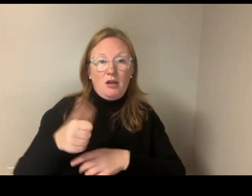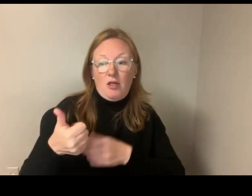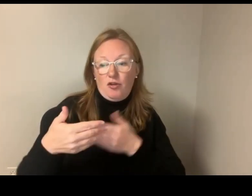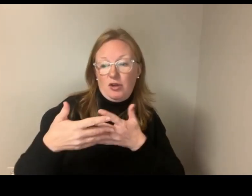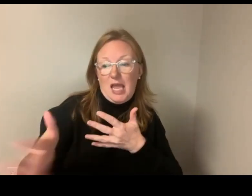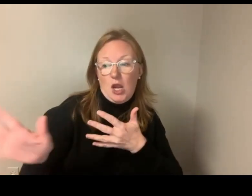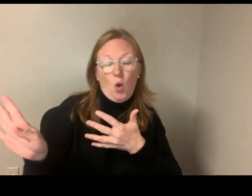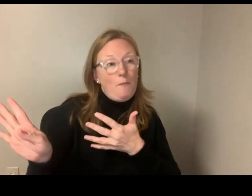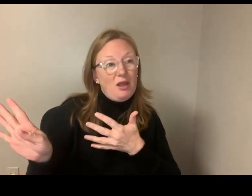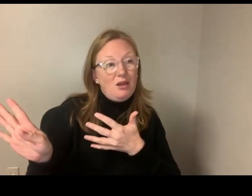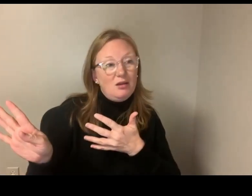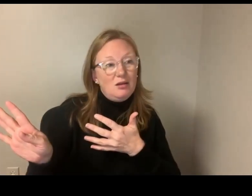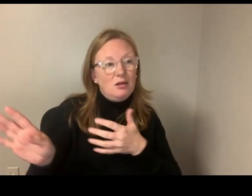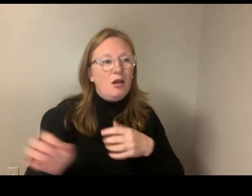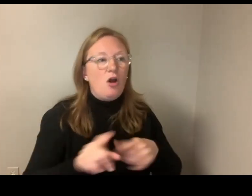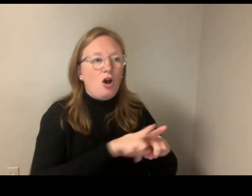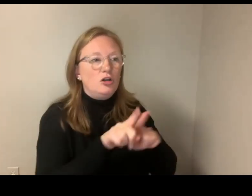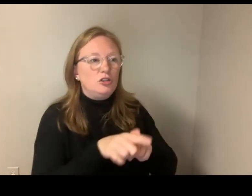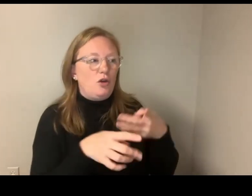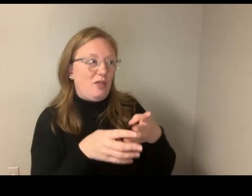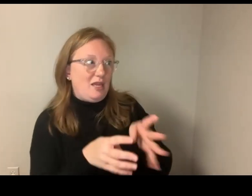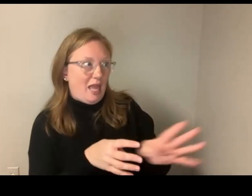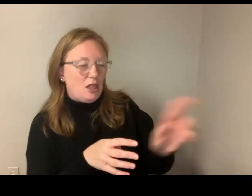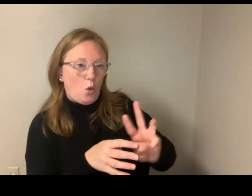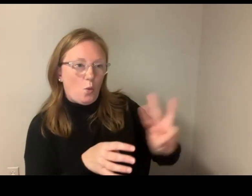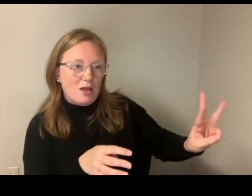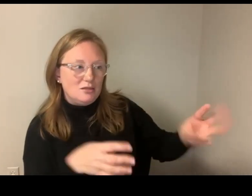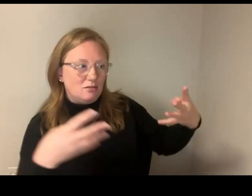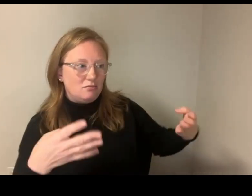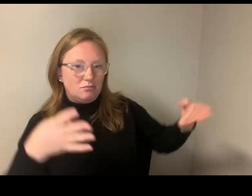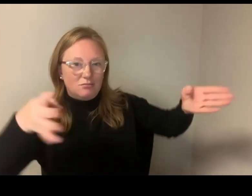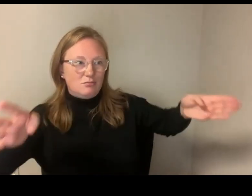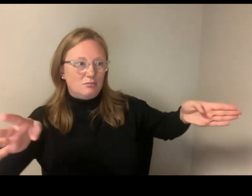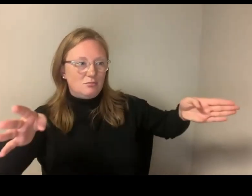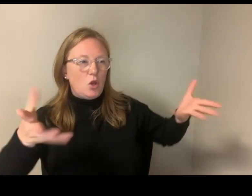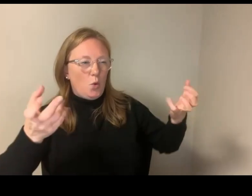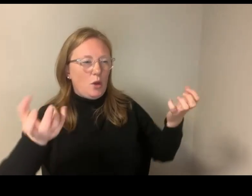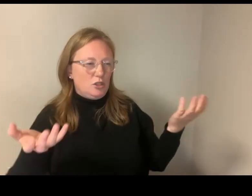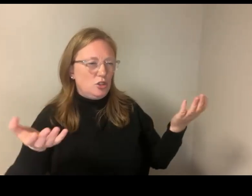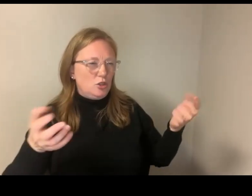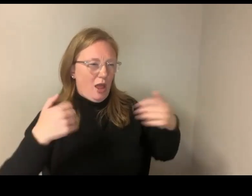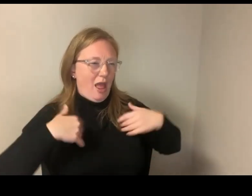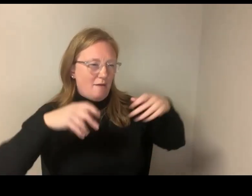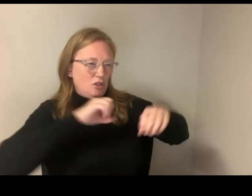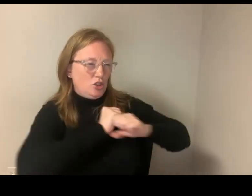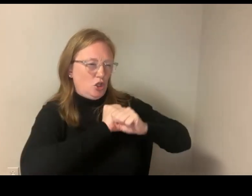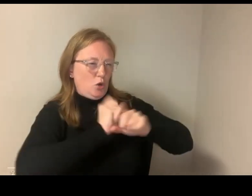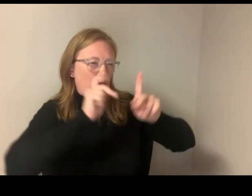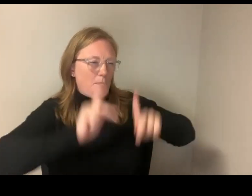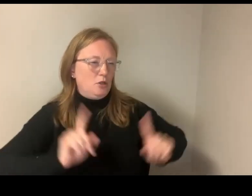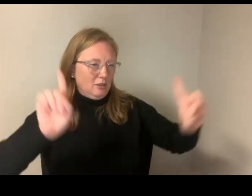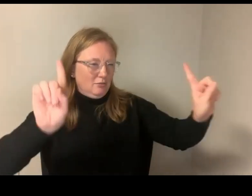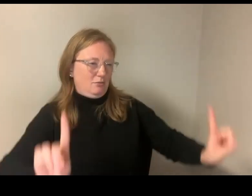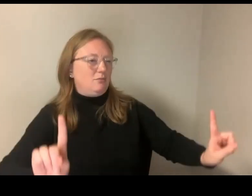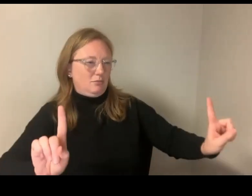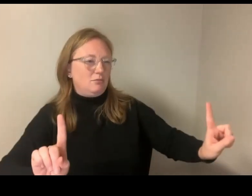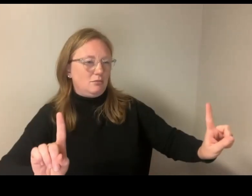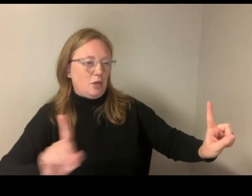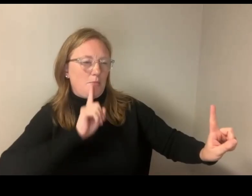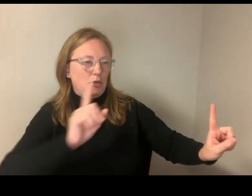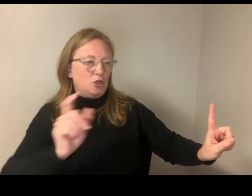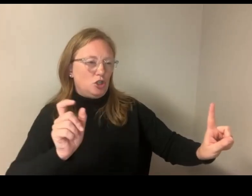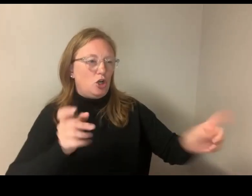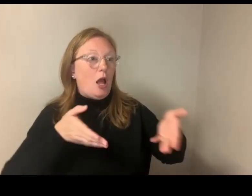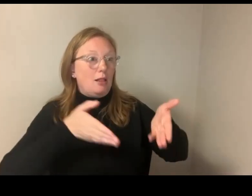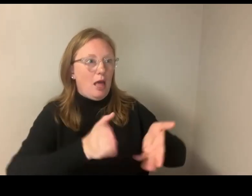open as well as a gate on our west end. So just having coverage at those locations to ensure that we're